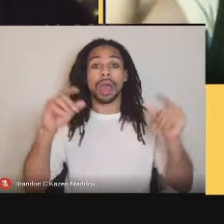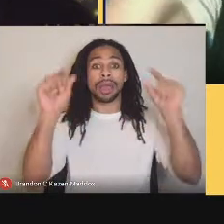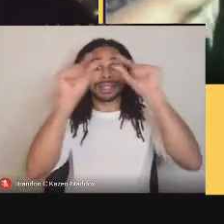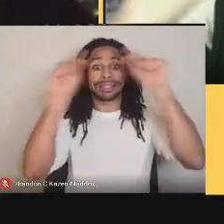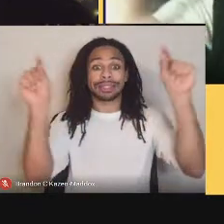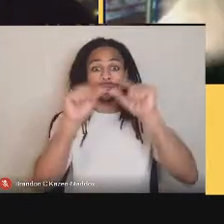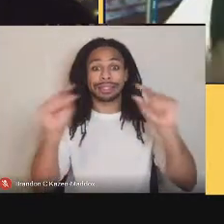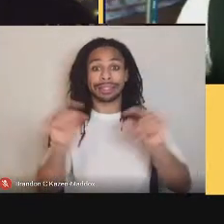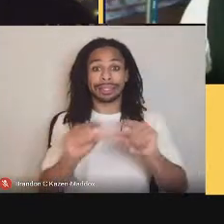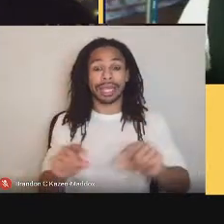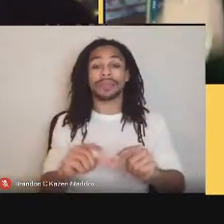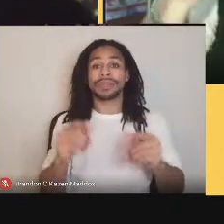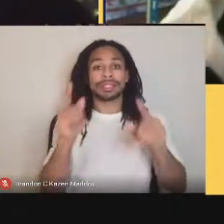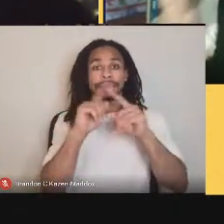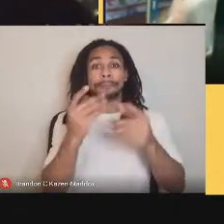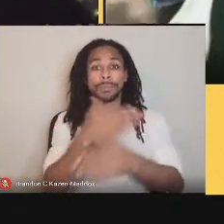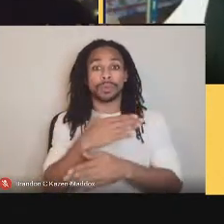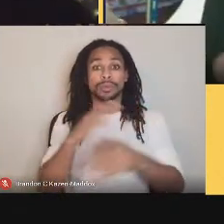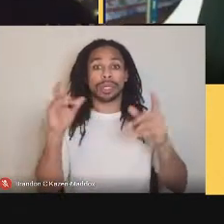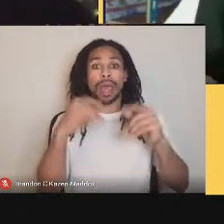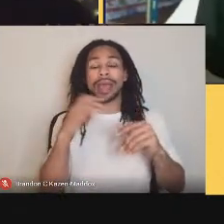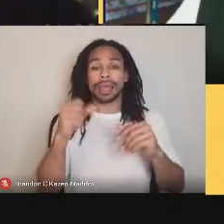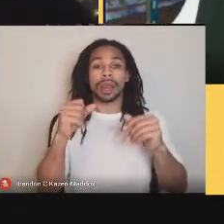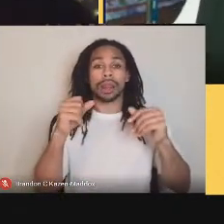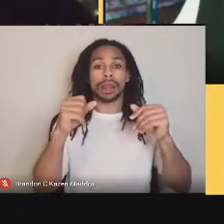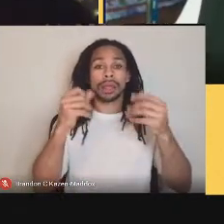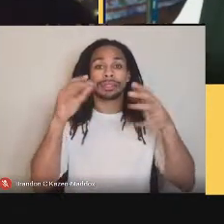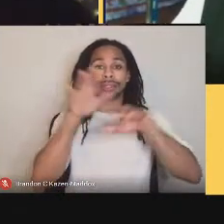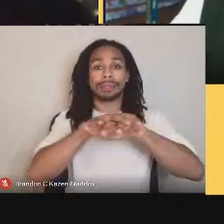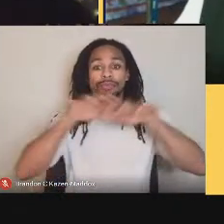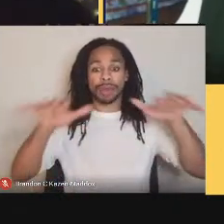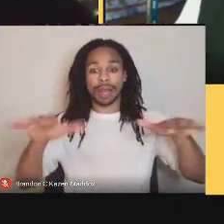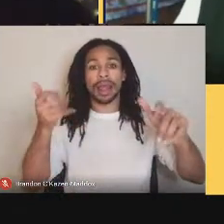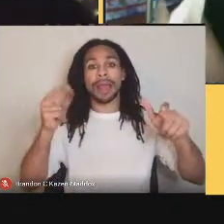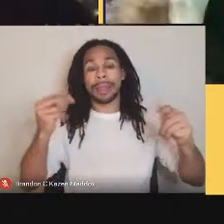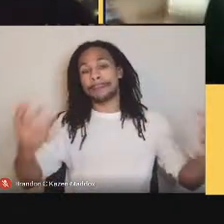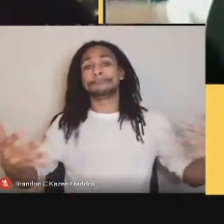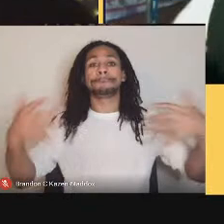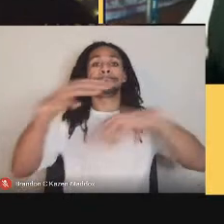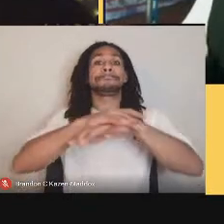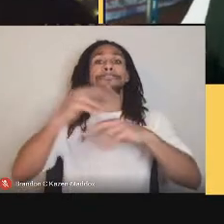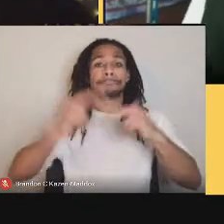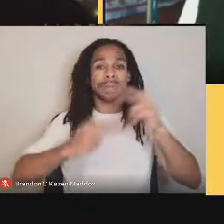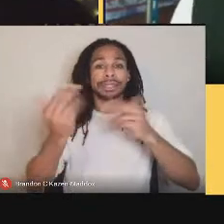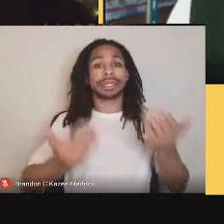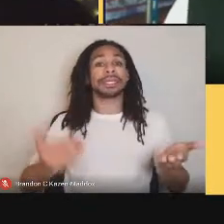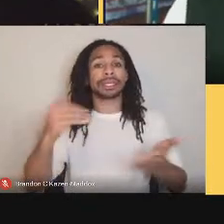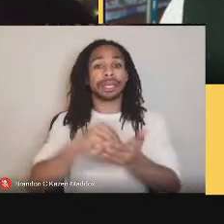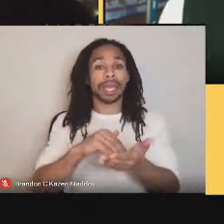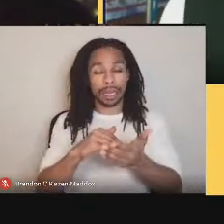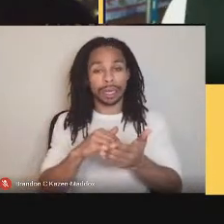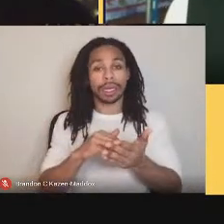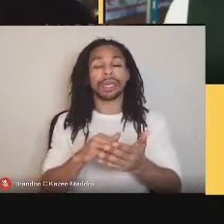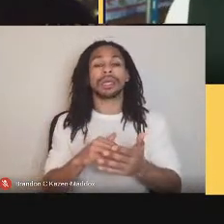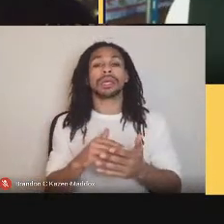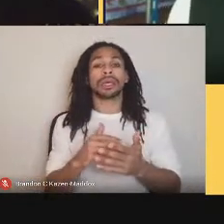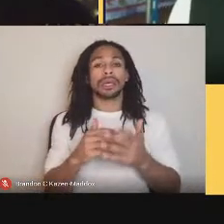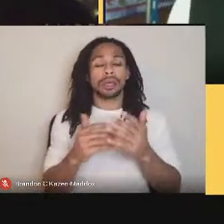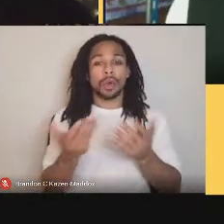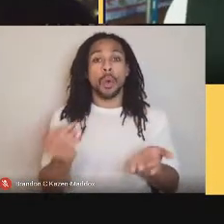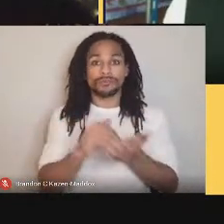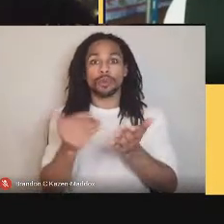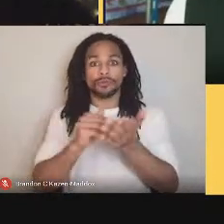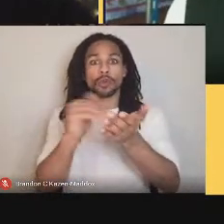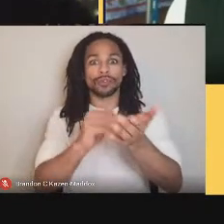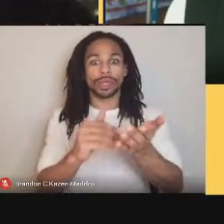little individual groups of music, and rebuild these two little silly themes over and over. And, you know, I kind of look at it as